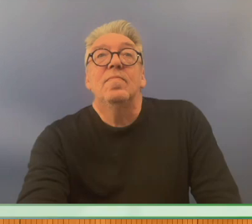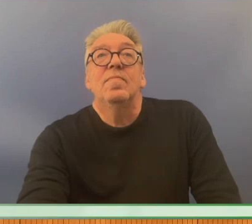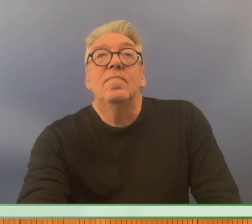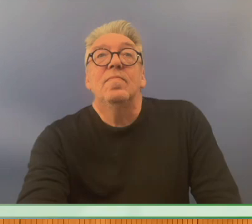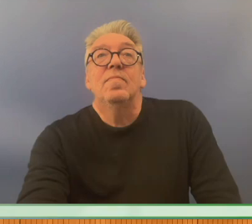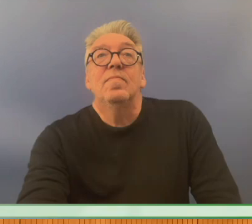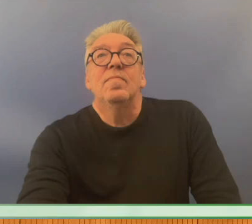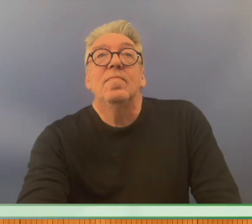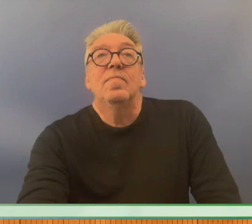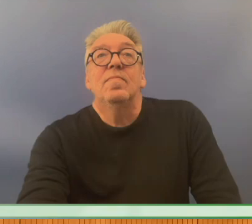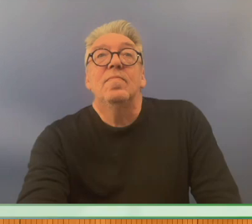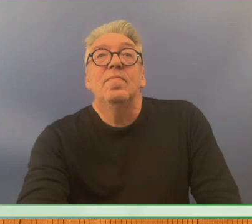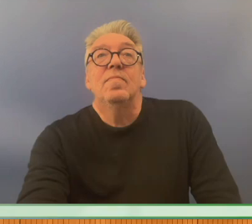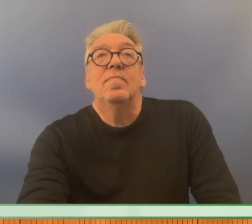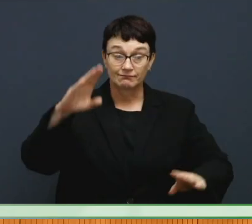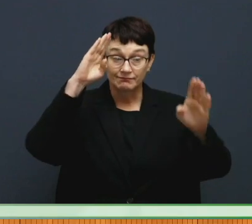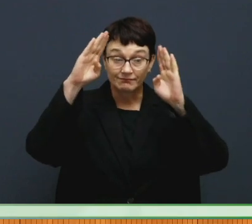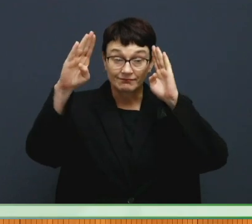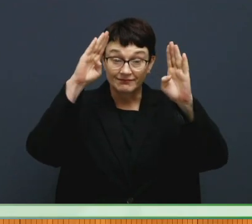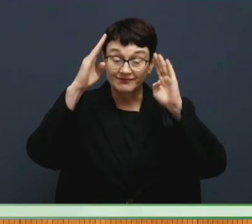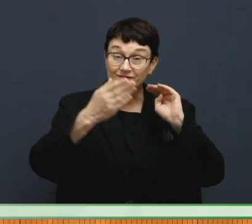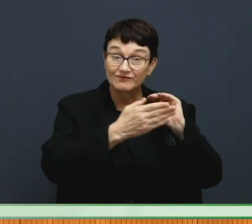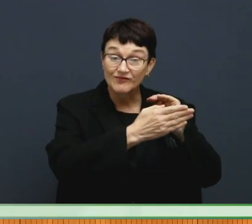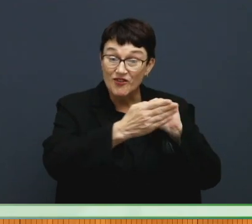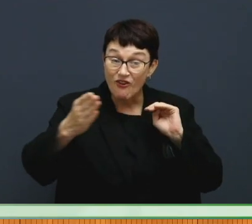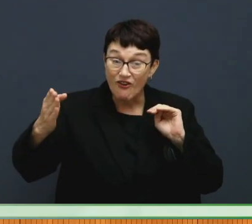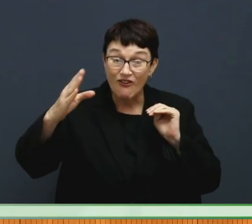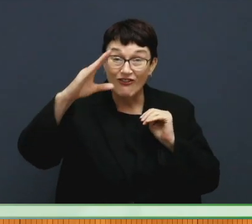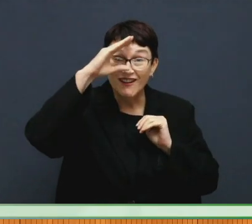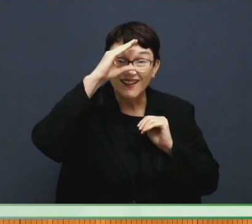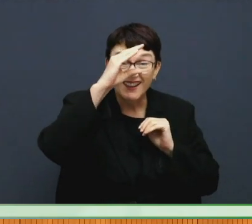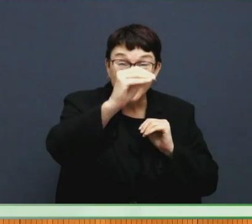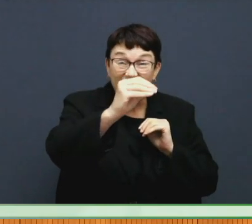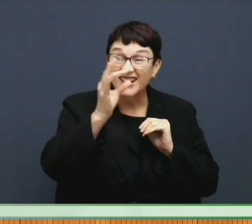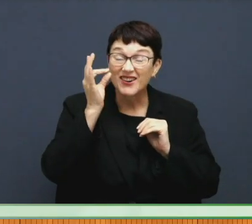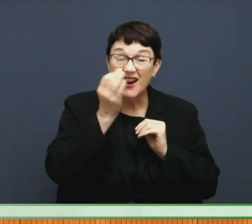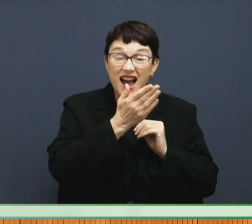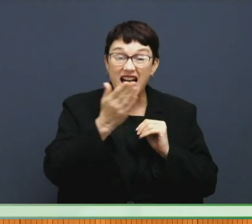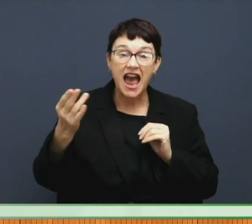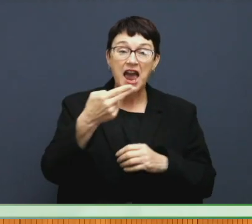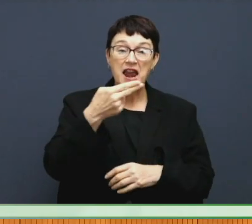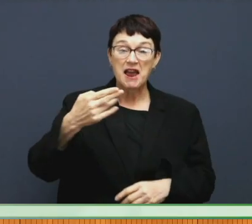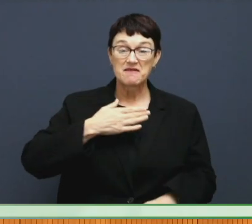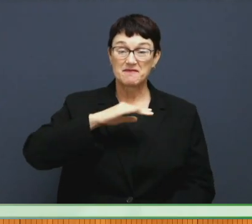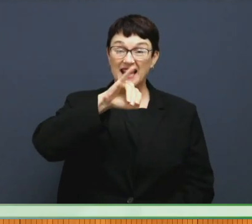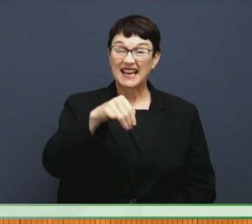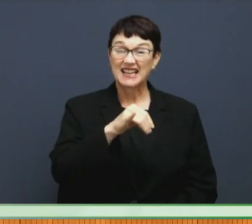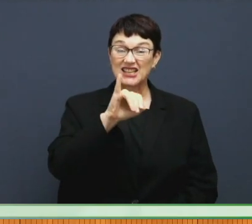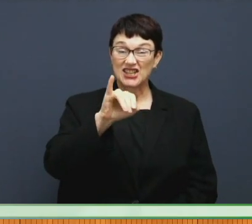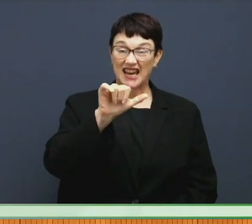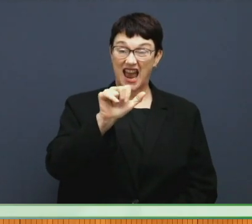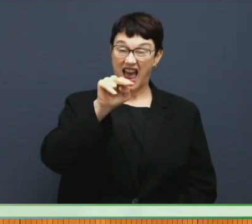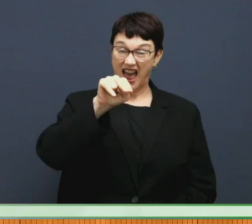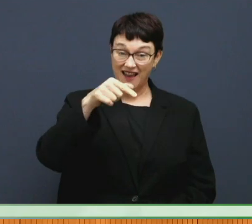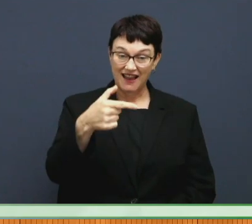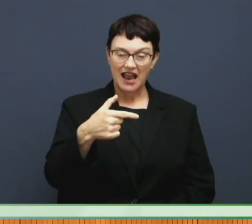Good afternoon, ladies and gentlemen. I'm Chong from Changsha Vocational and Technical College in Hunan Province,